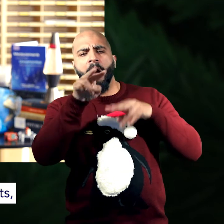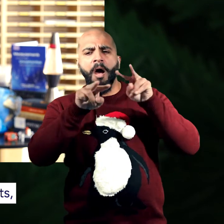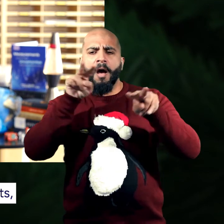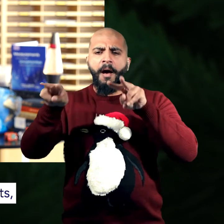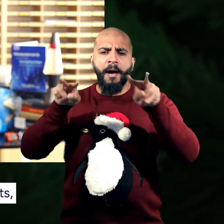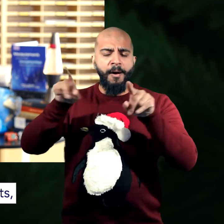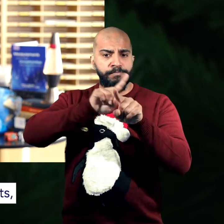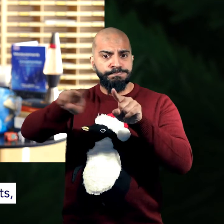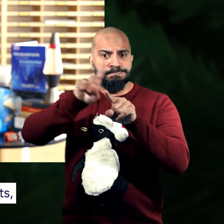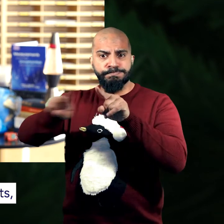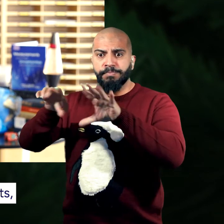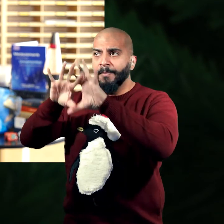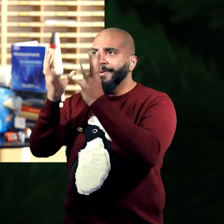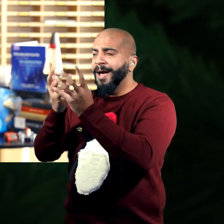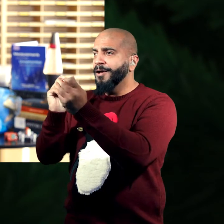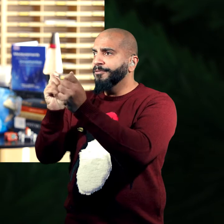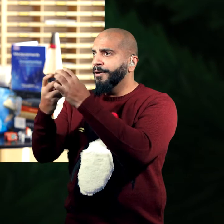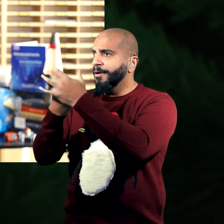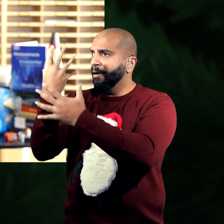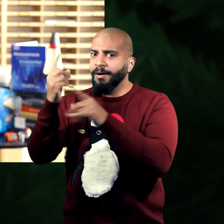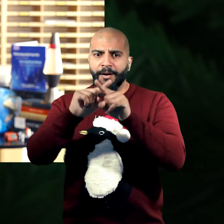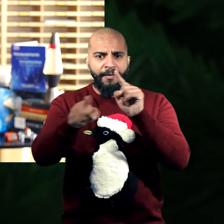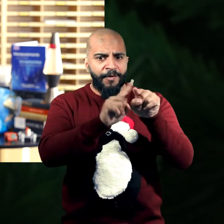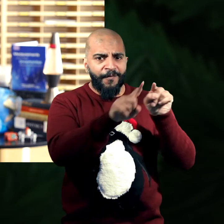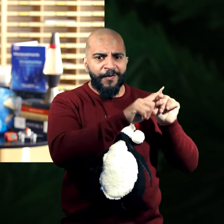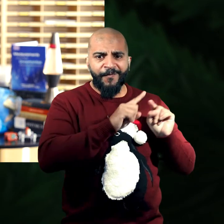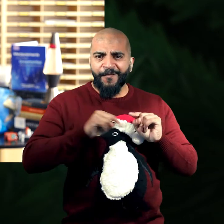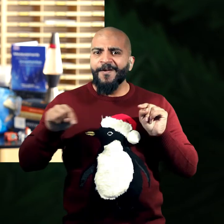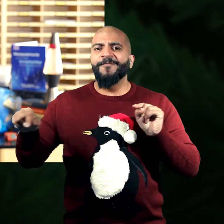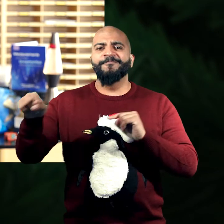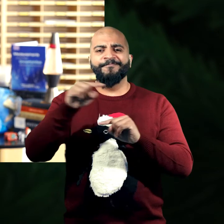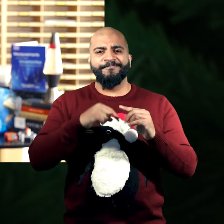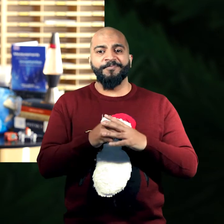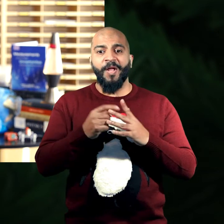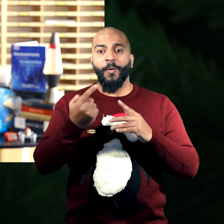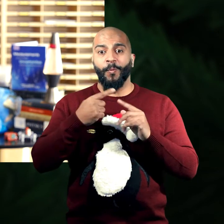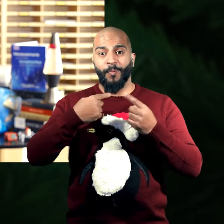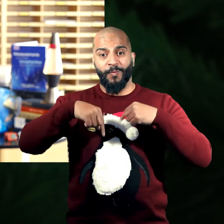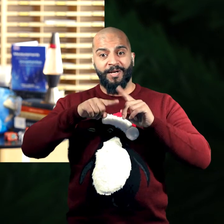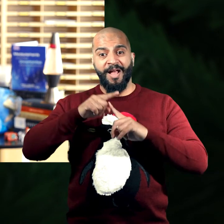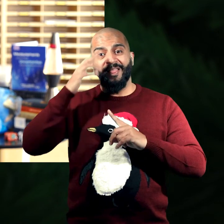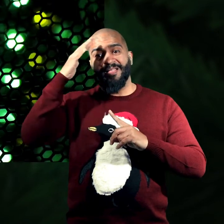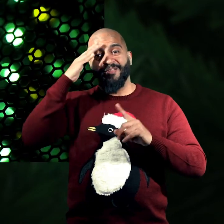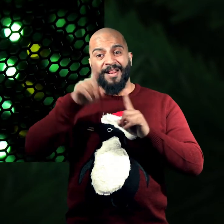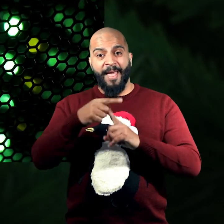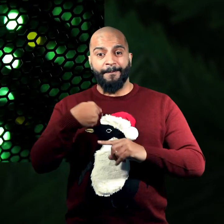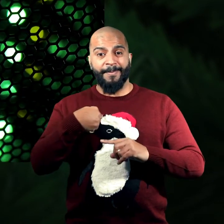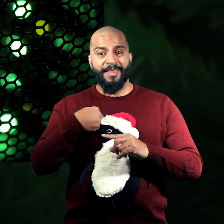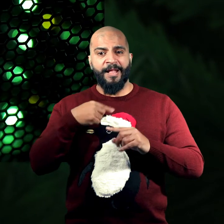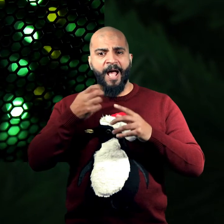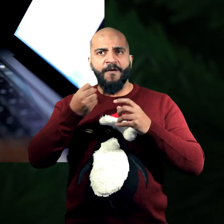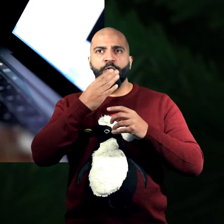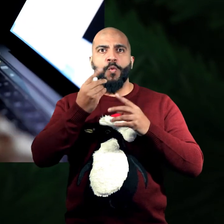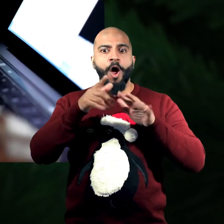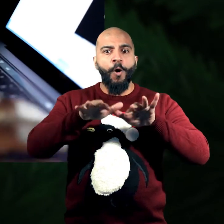at different disks and different planets at various different stages of time. And what a theorist like me does is to